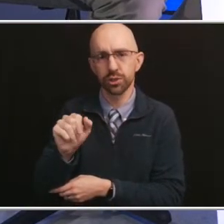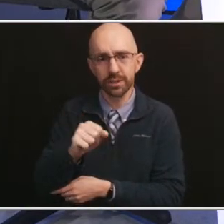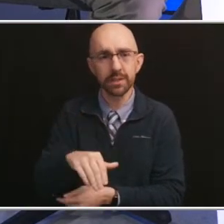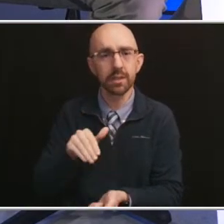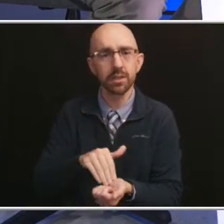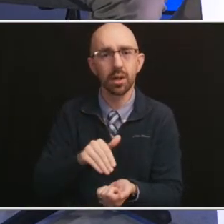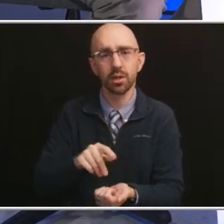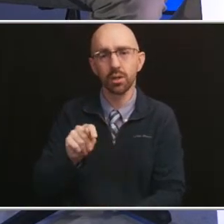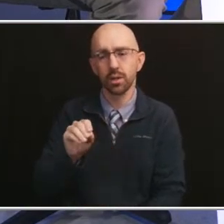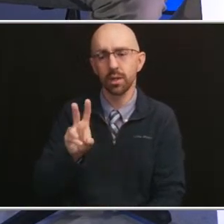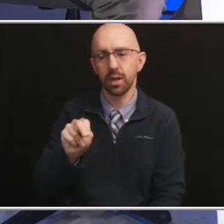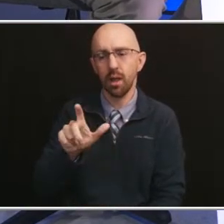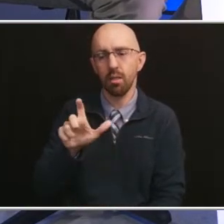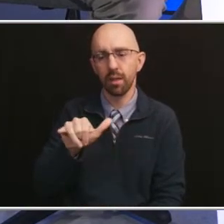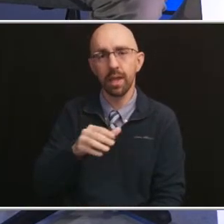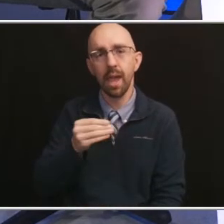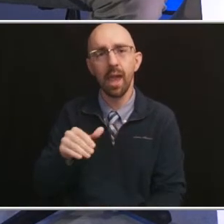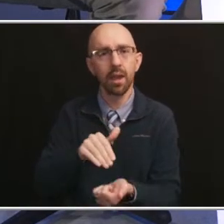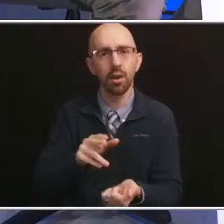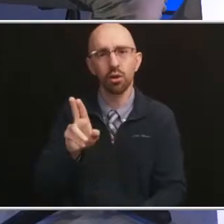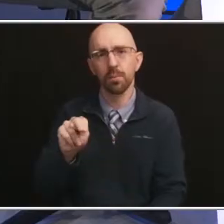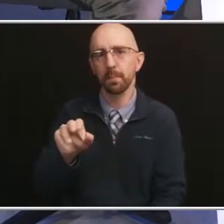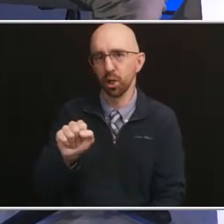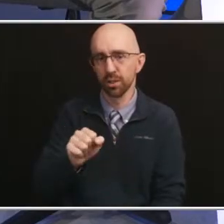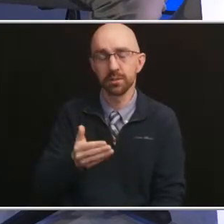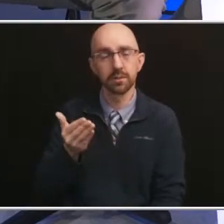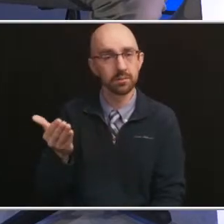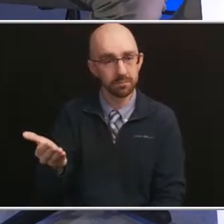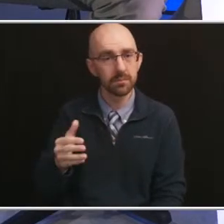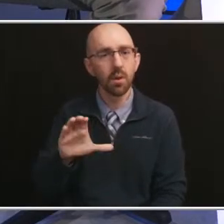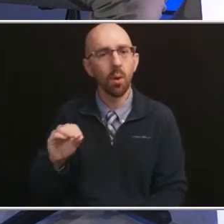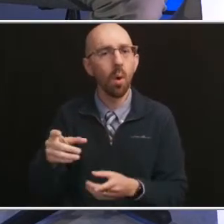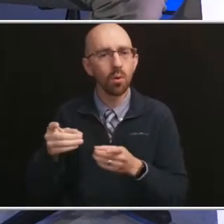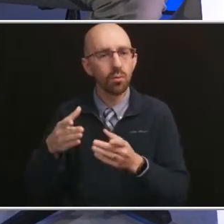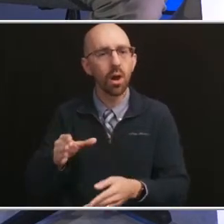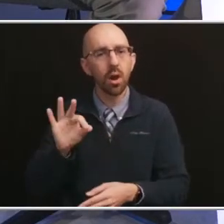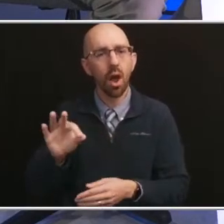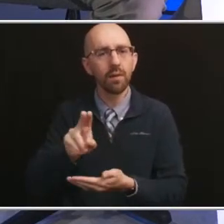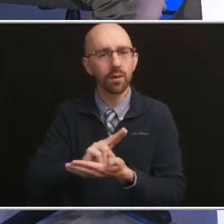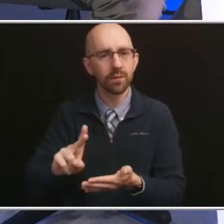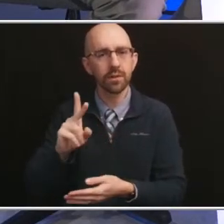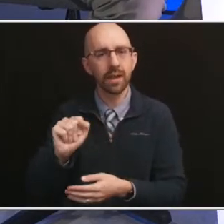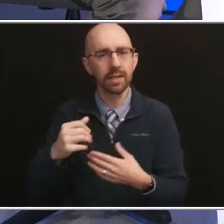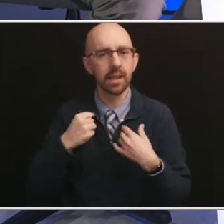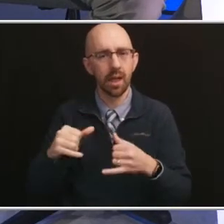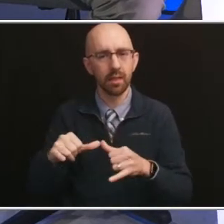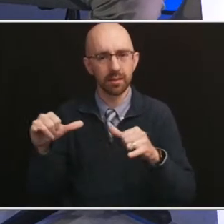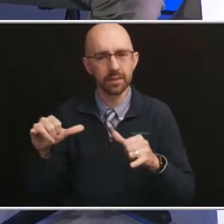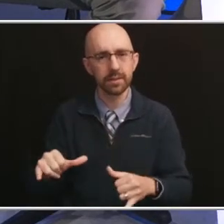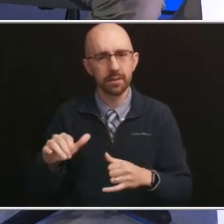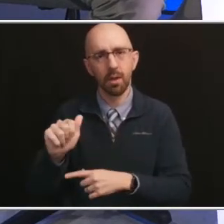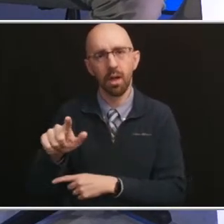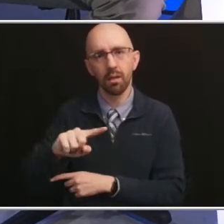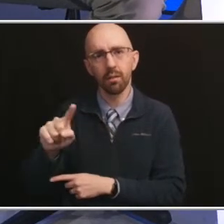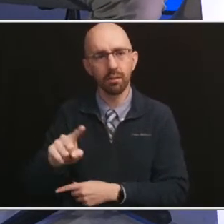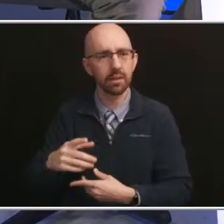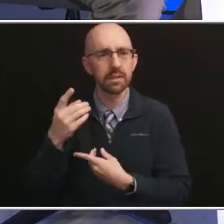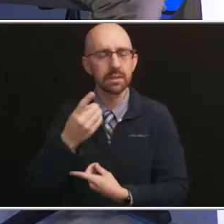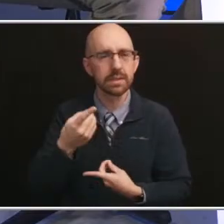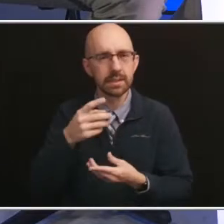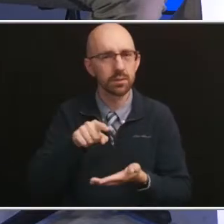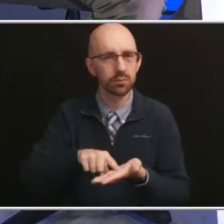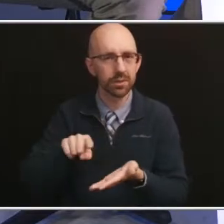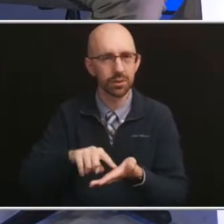and Dr. Jeffrey Burns. Dr. Burns is co-director of the University of Kansas Health System's Alzheimer's Disease Research